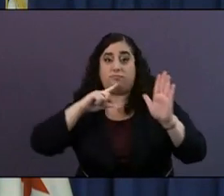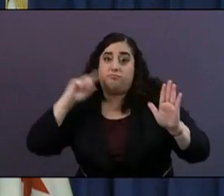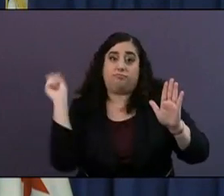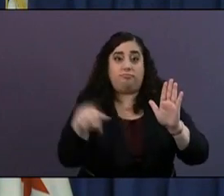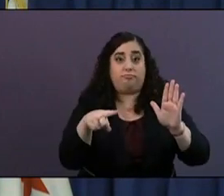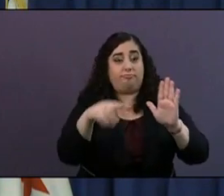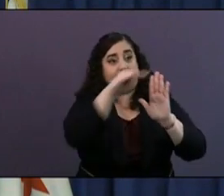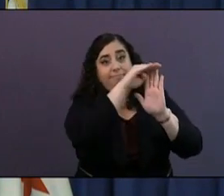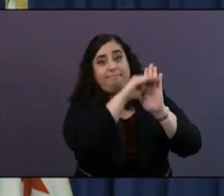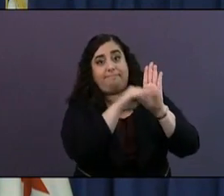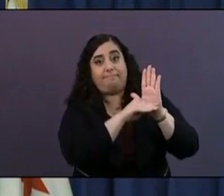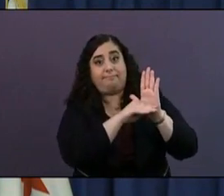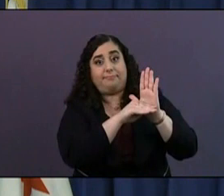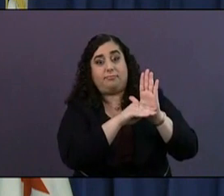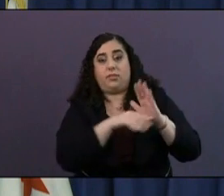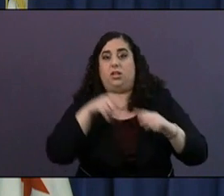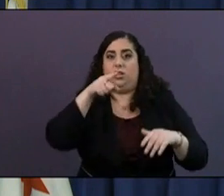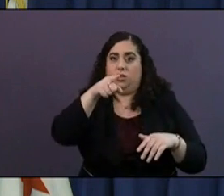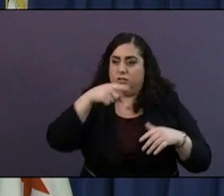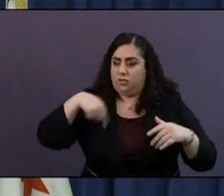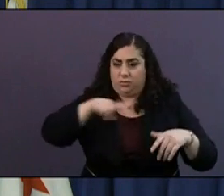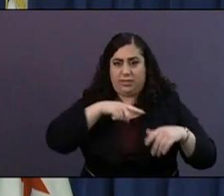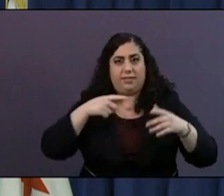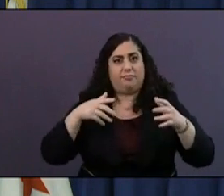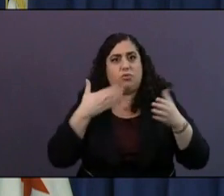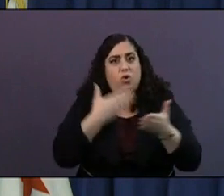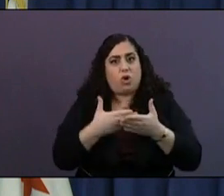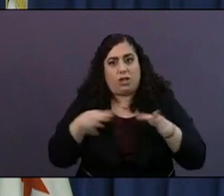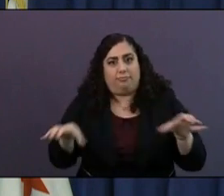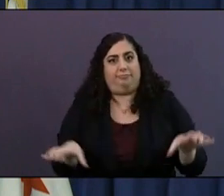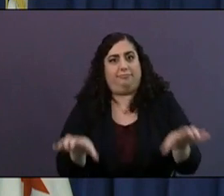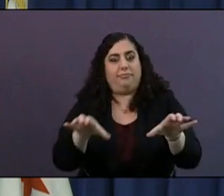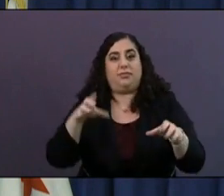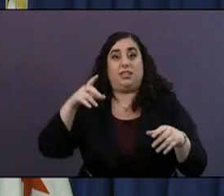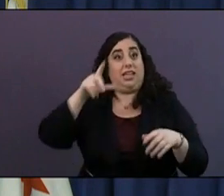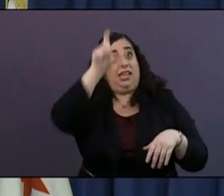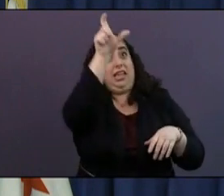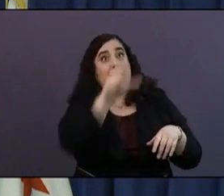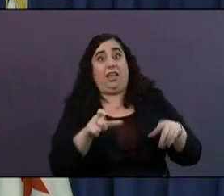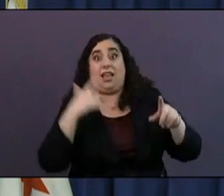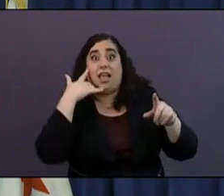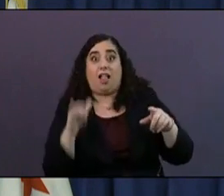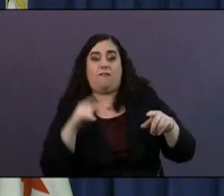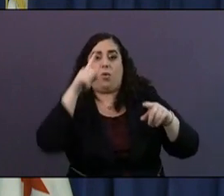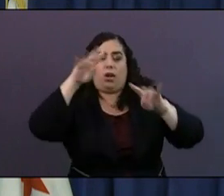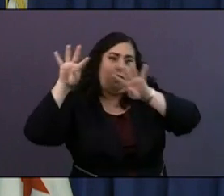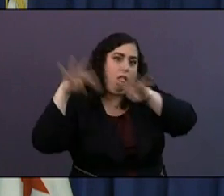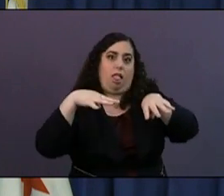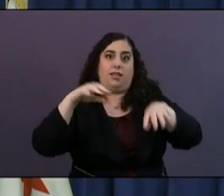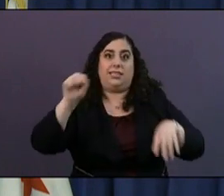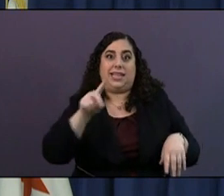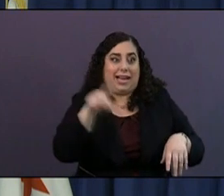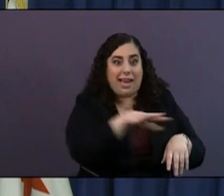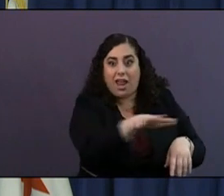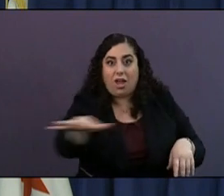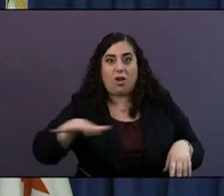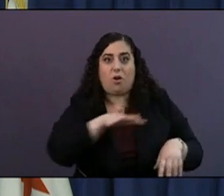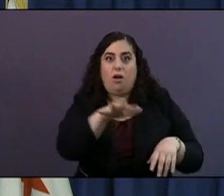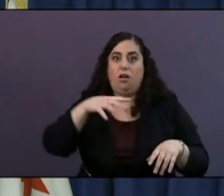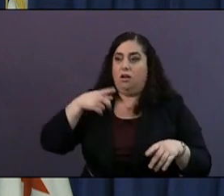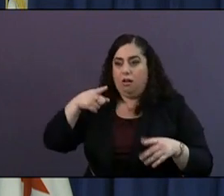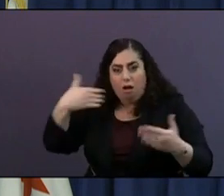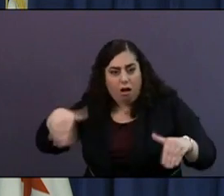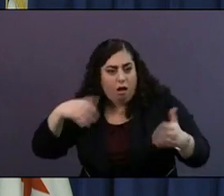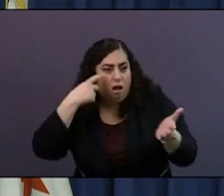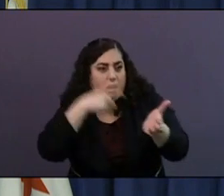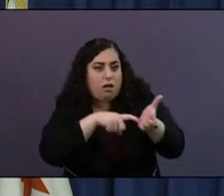for the rest of the state. We do not and we will not give up the gains that we have made. Let's continue to